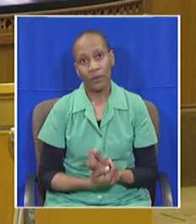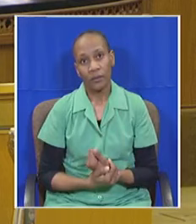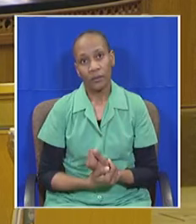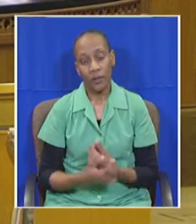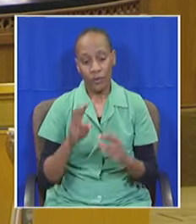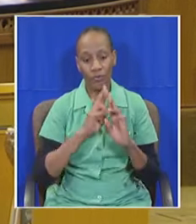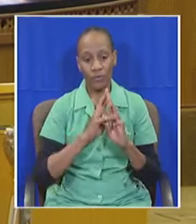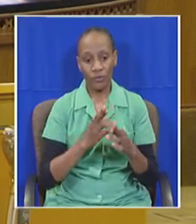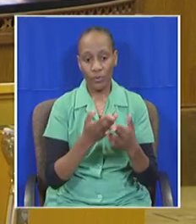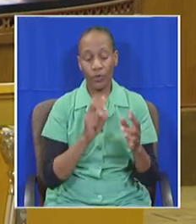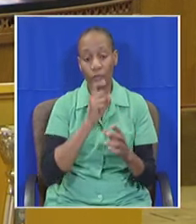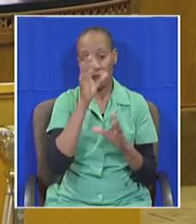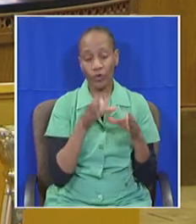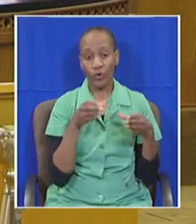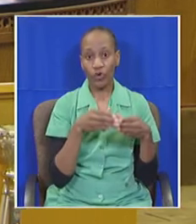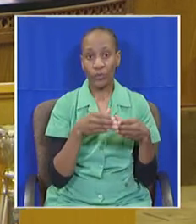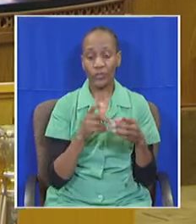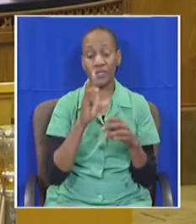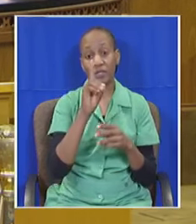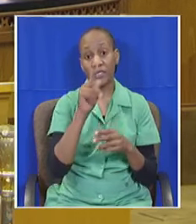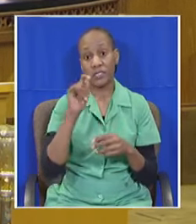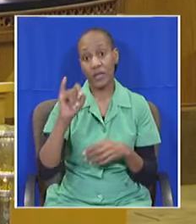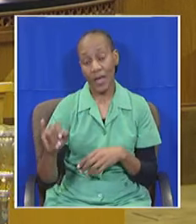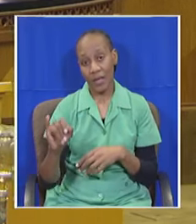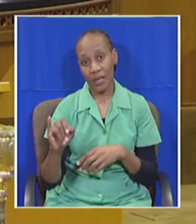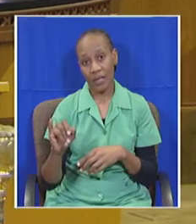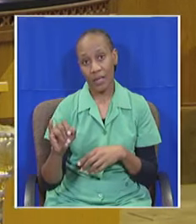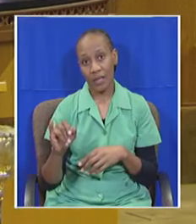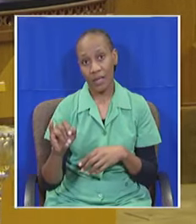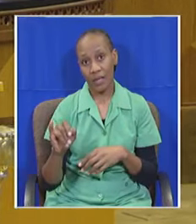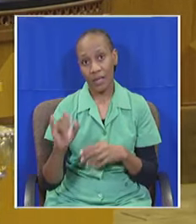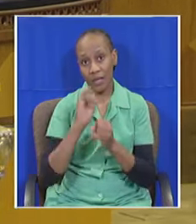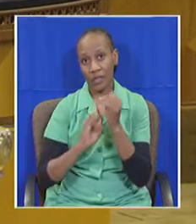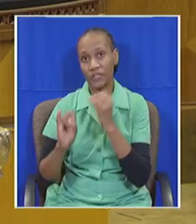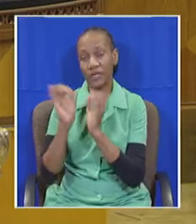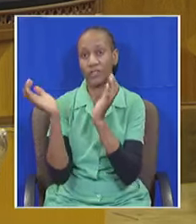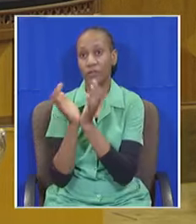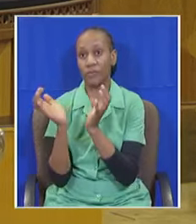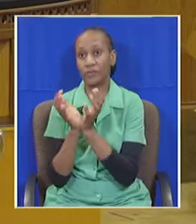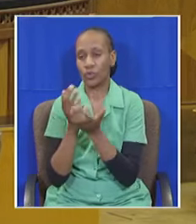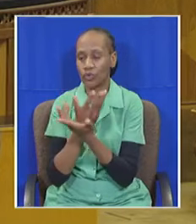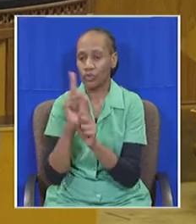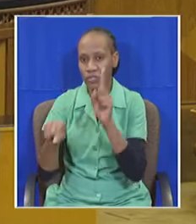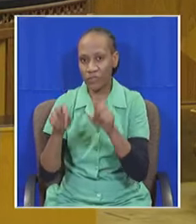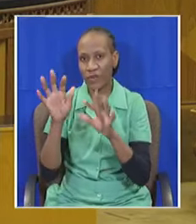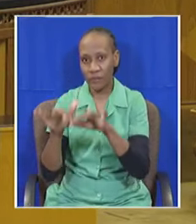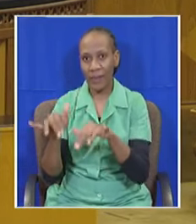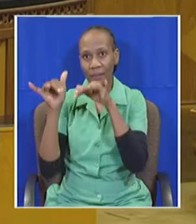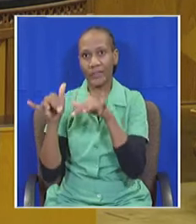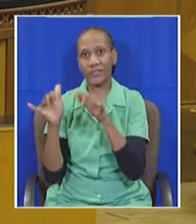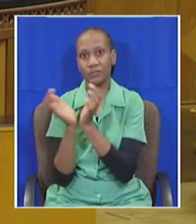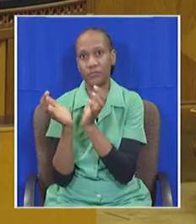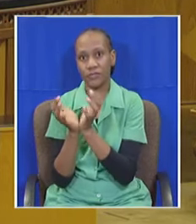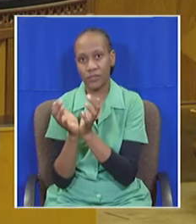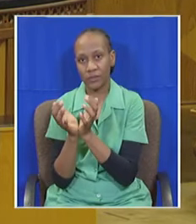Consideration of report of Portfolio Committee on Trade and Industry on 7th International Meeting for Parliamentarians as